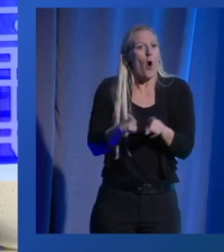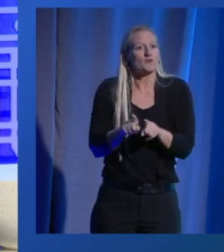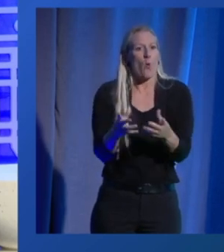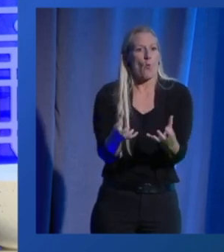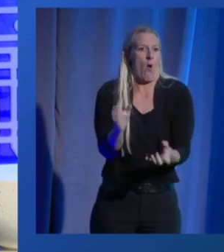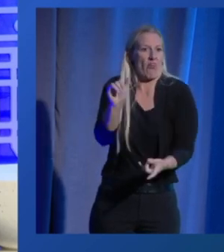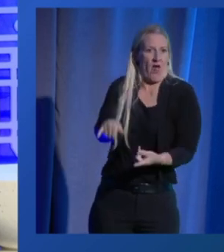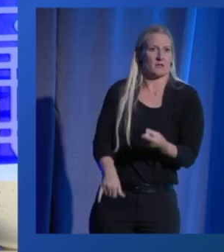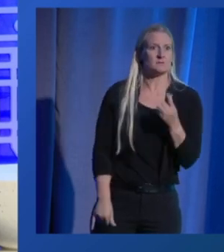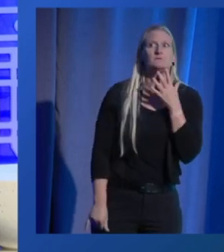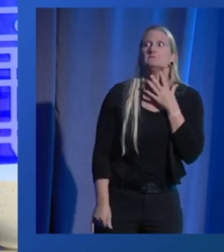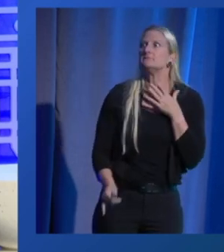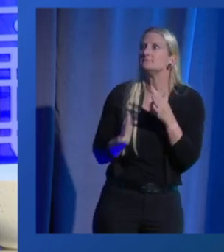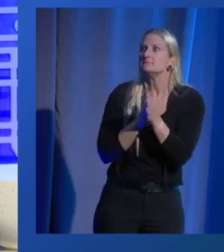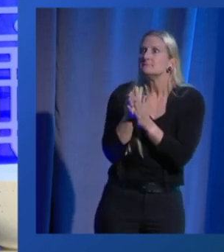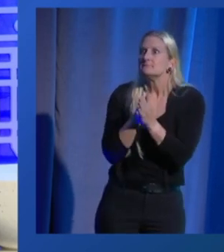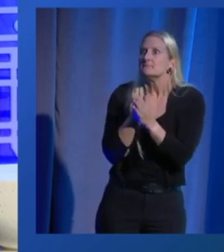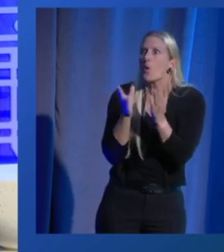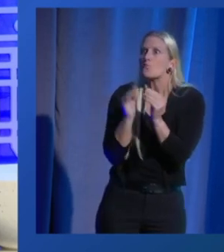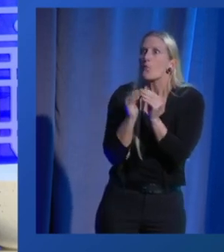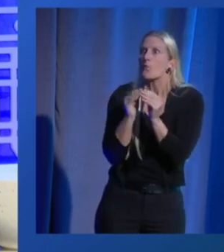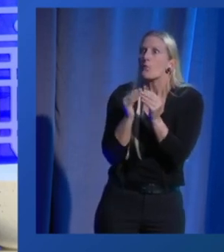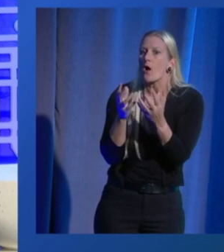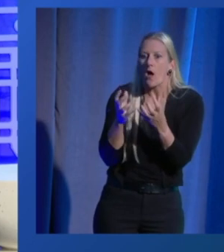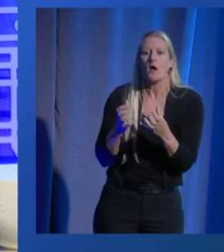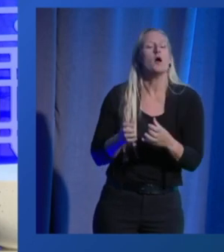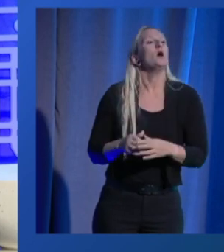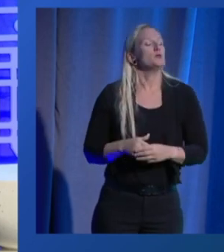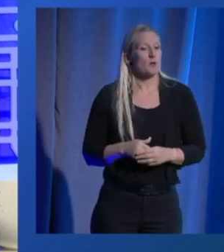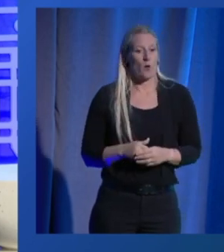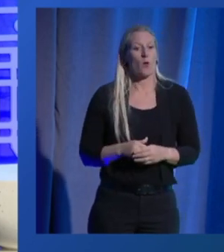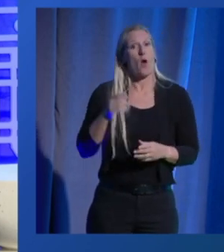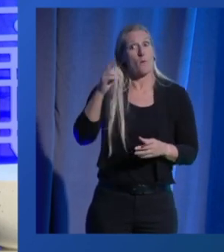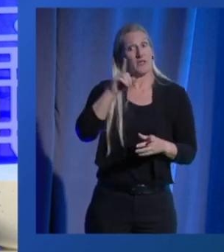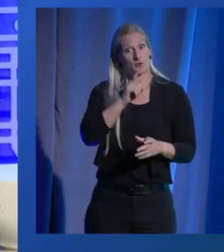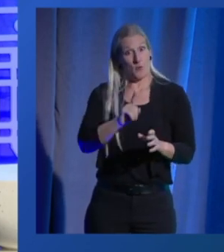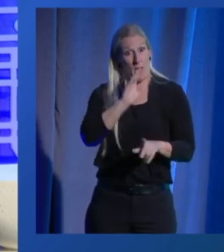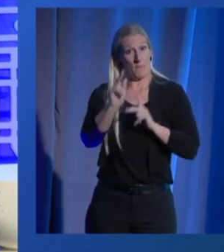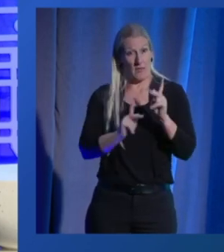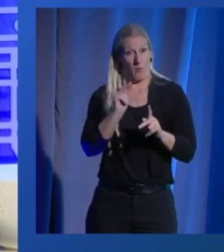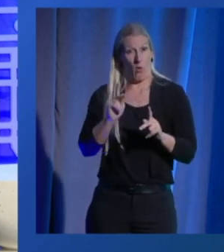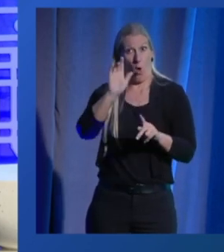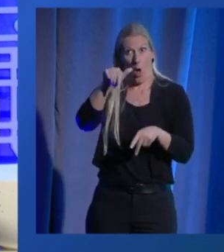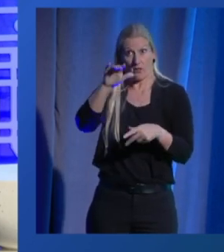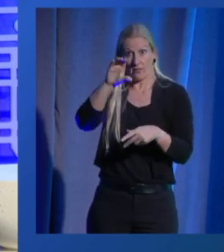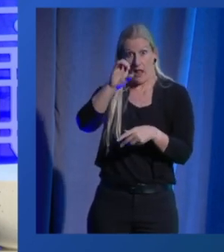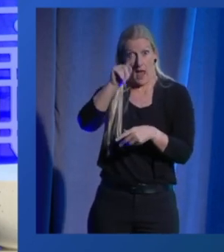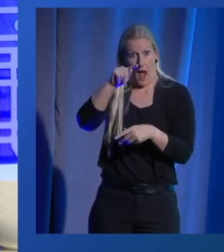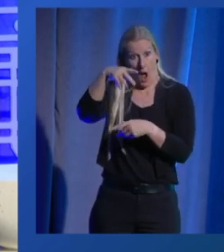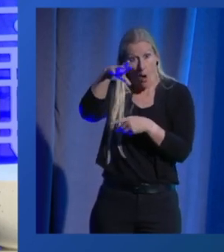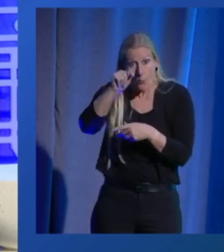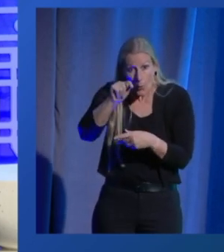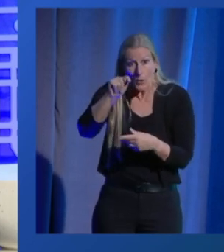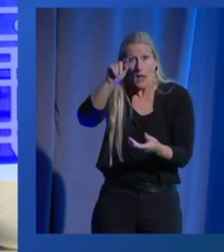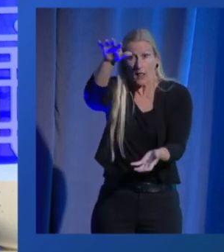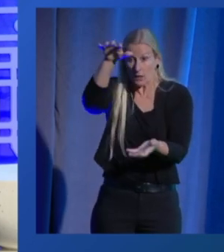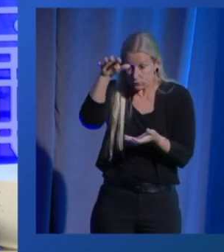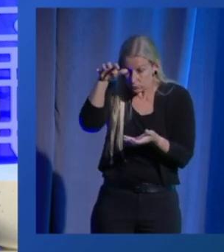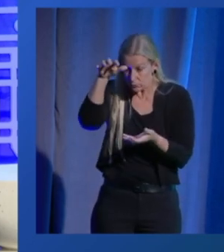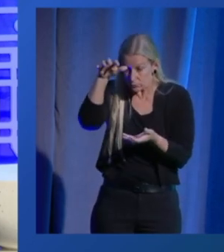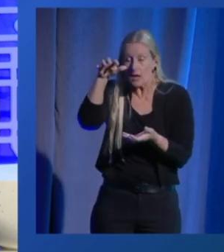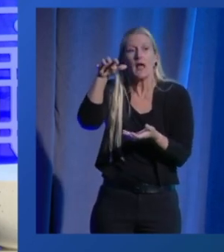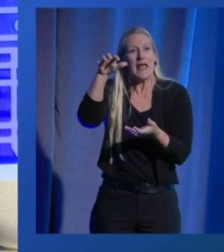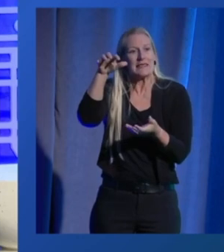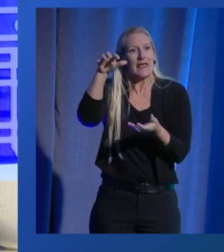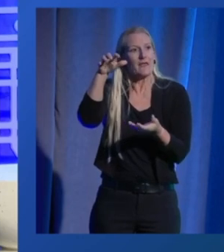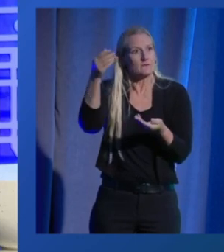be able to make sure that our models are beeting those those outputs and those demands is that pairing with our Warf fighter being able to be integrated with